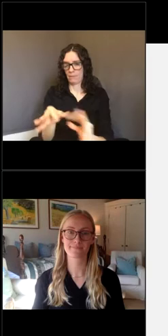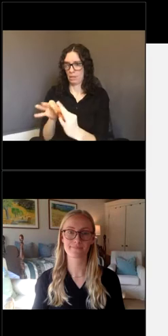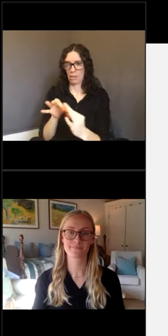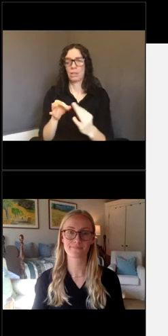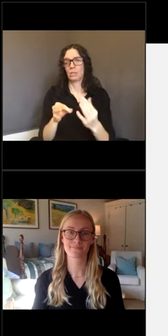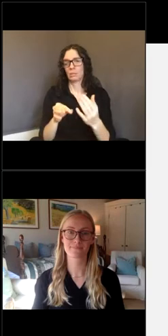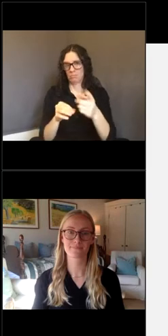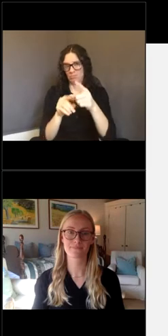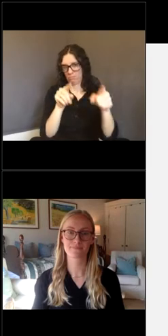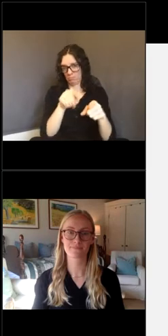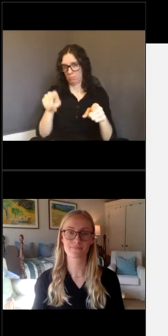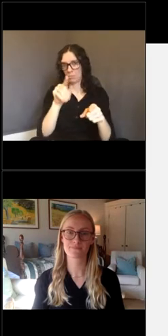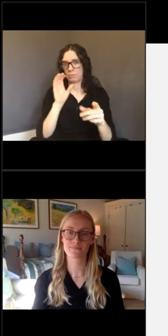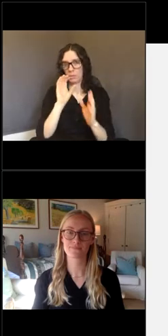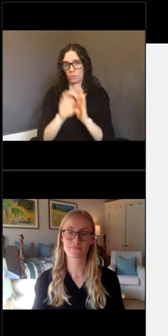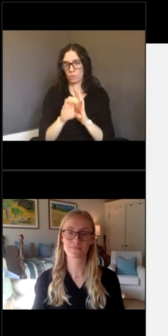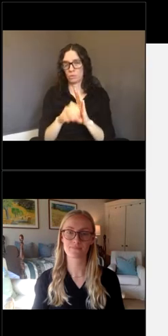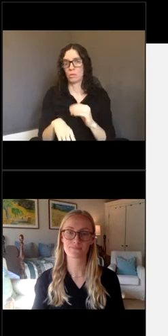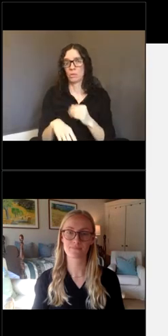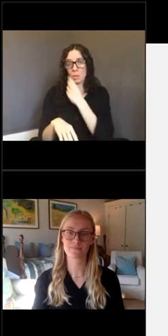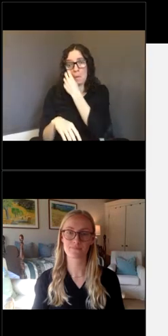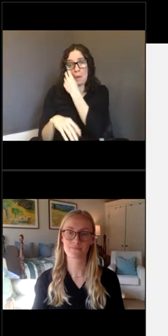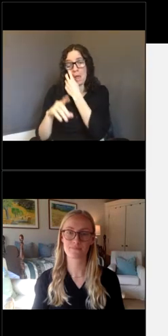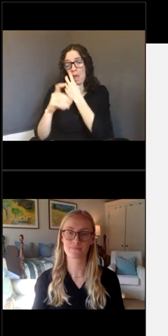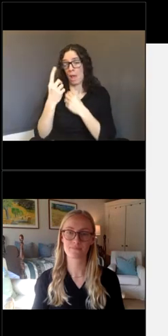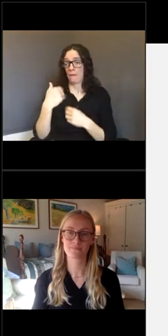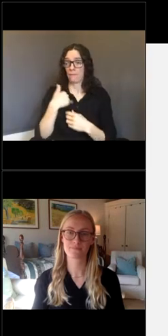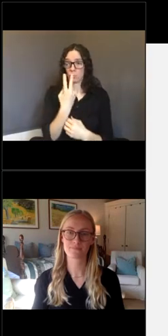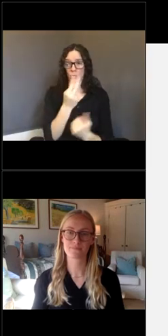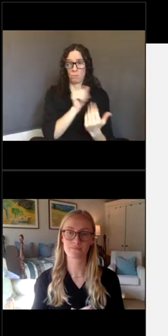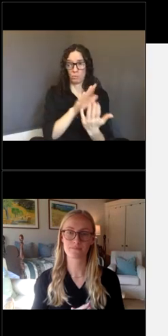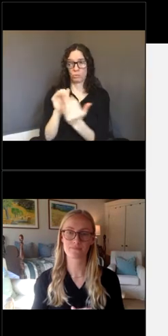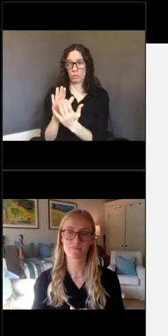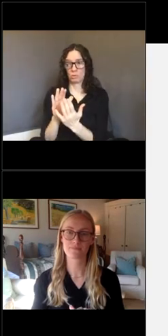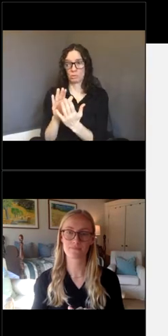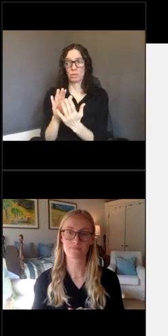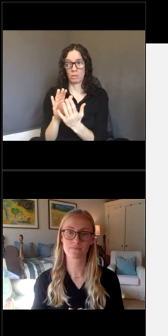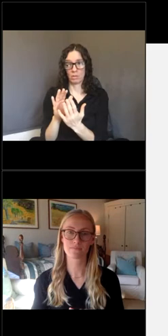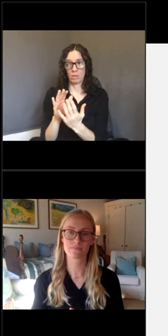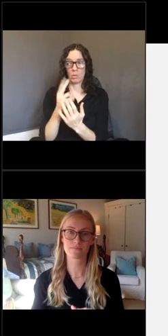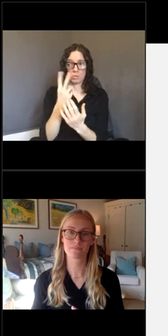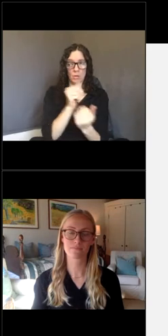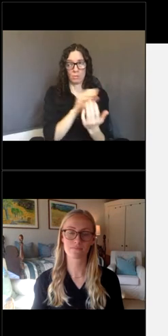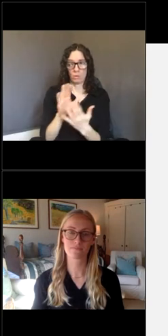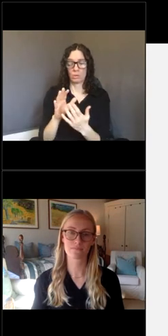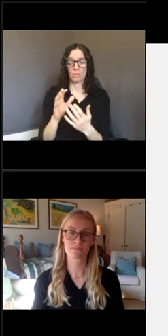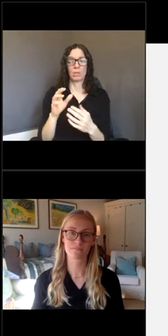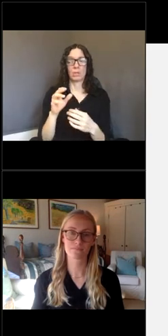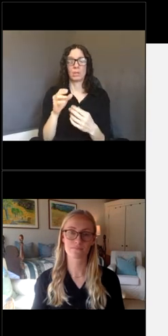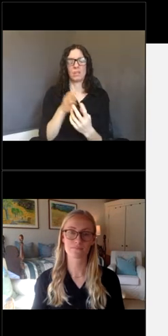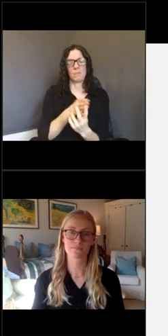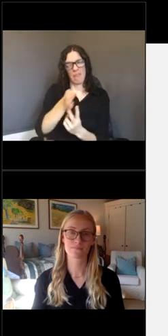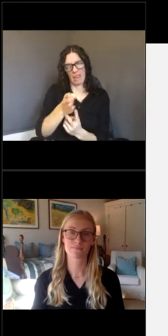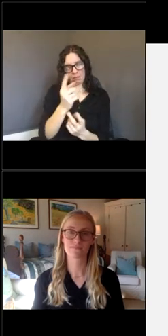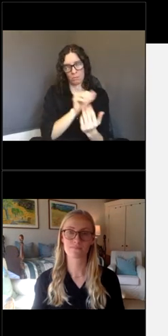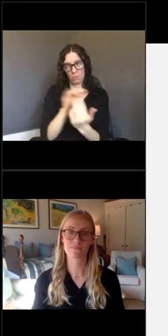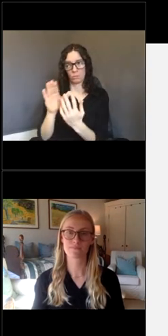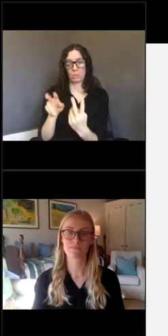approaches that one should take to cover it properly is that it is going to